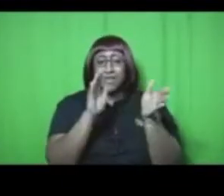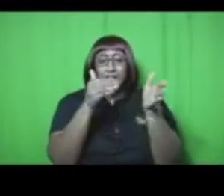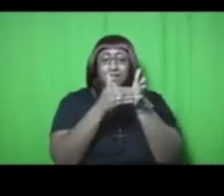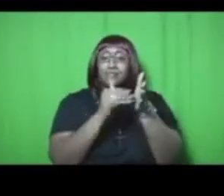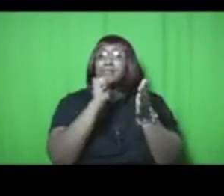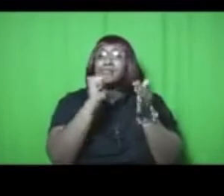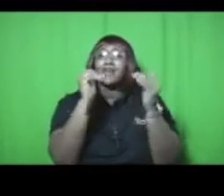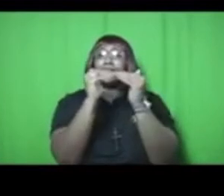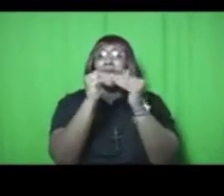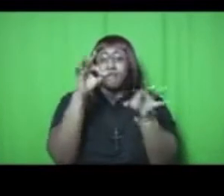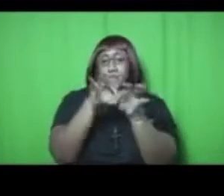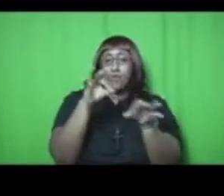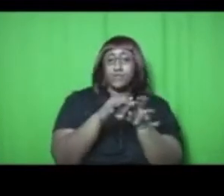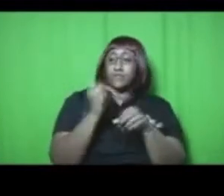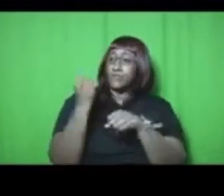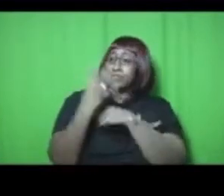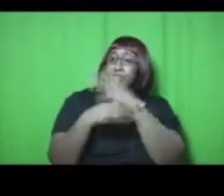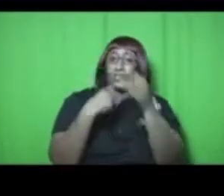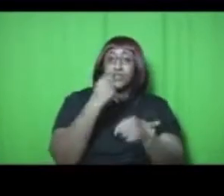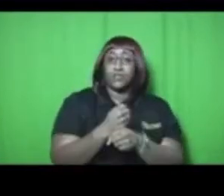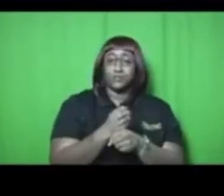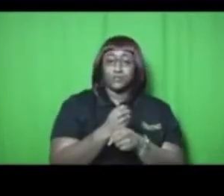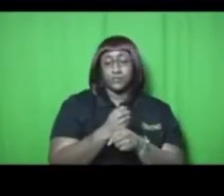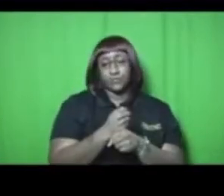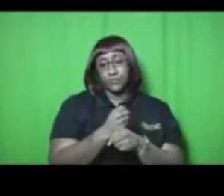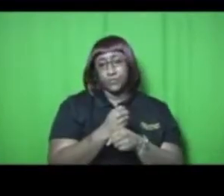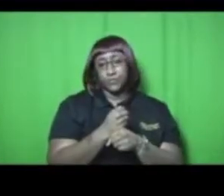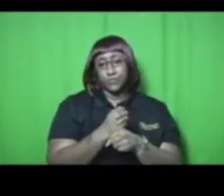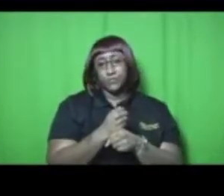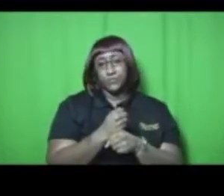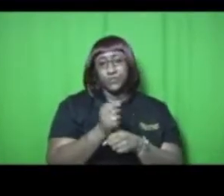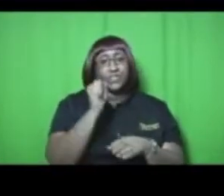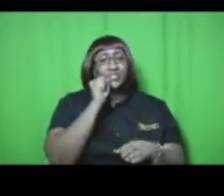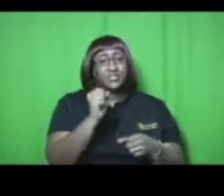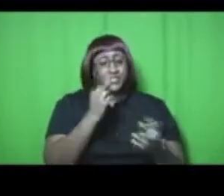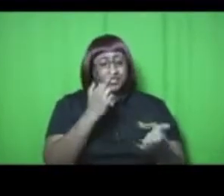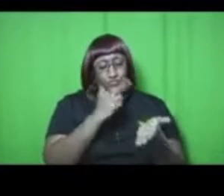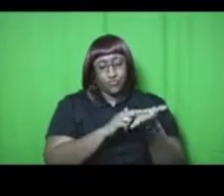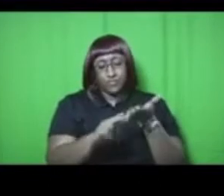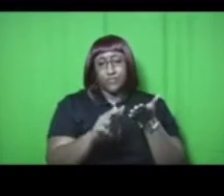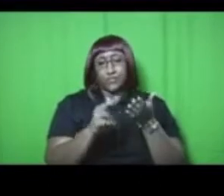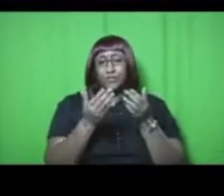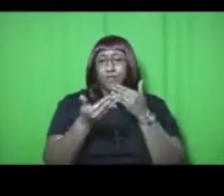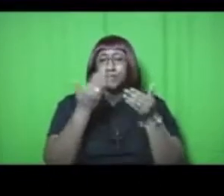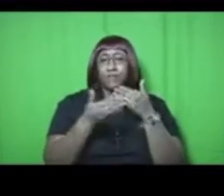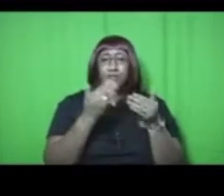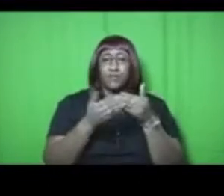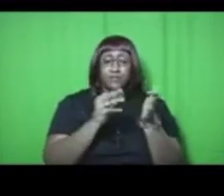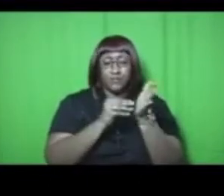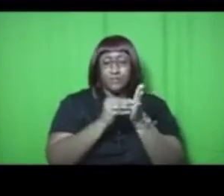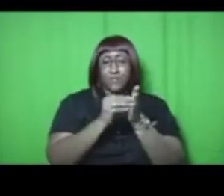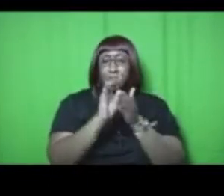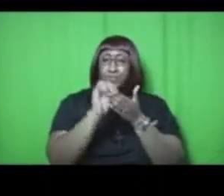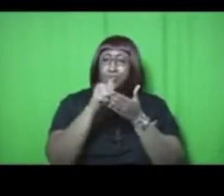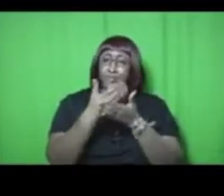voting. And for the past several years, this was just a couple years ago, she has registered almost 1 million new voters